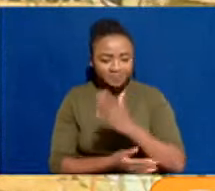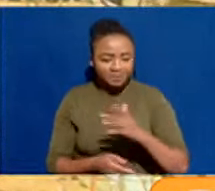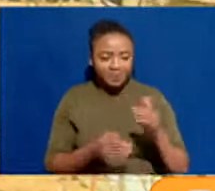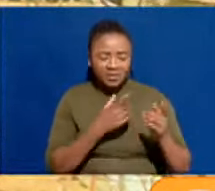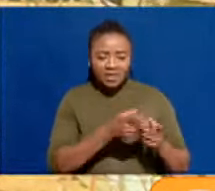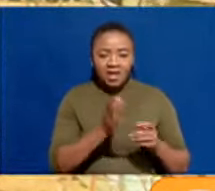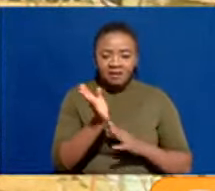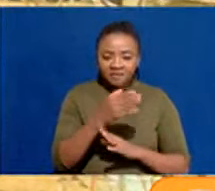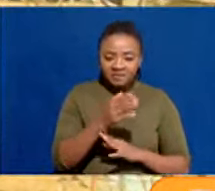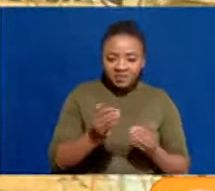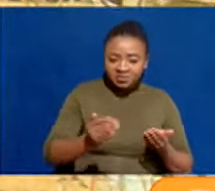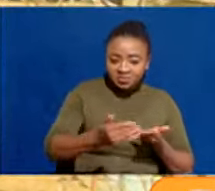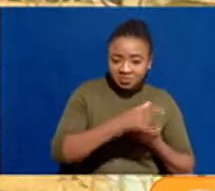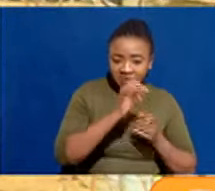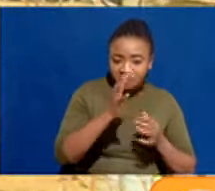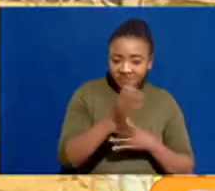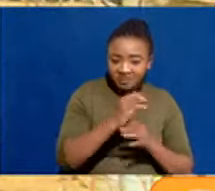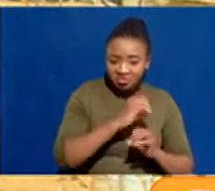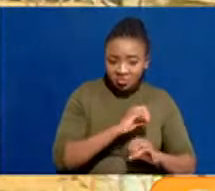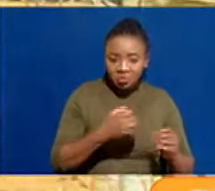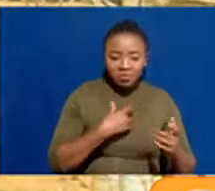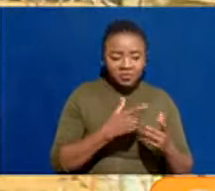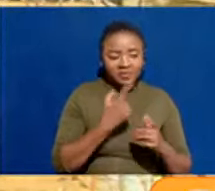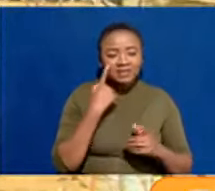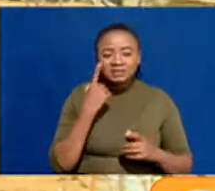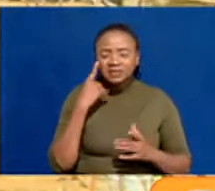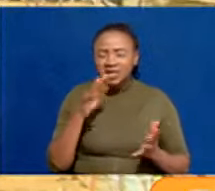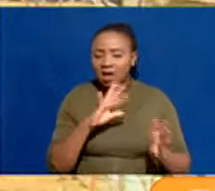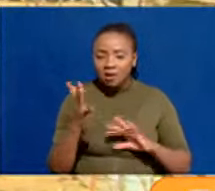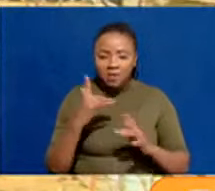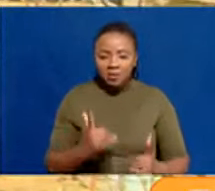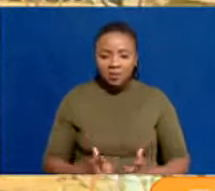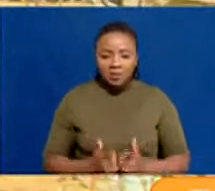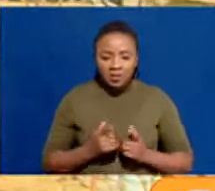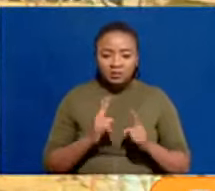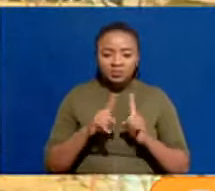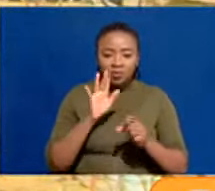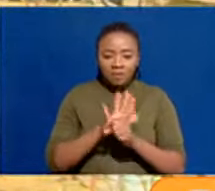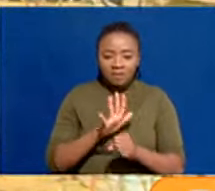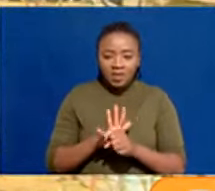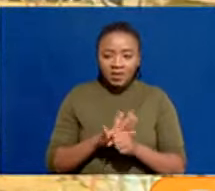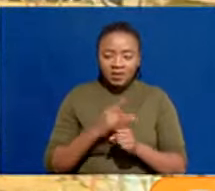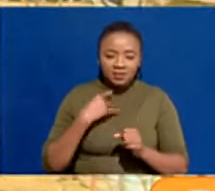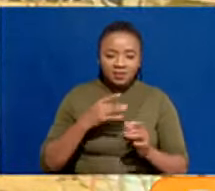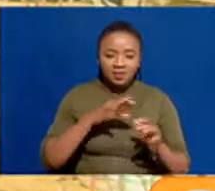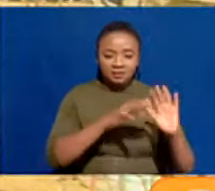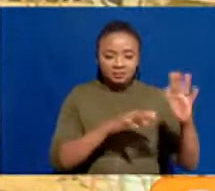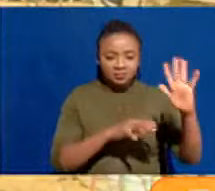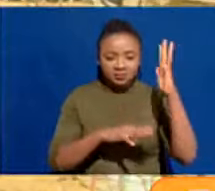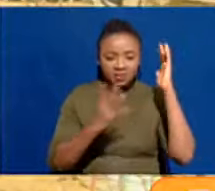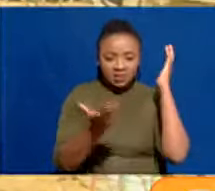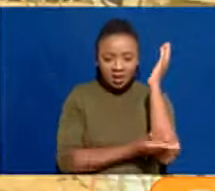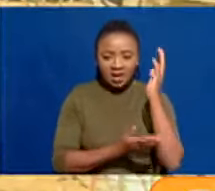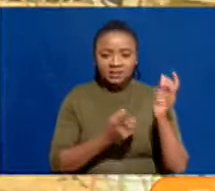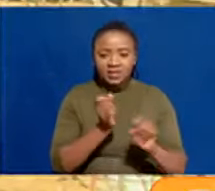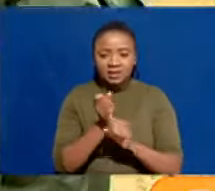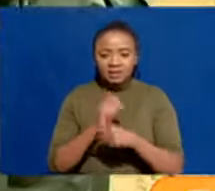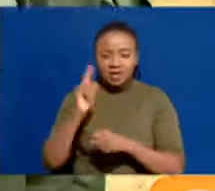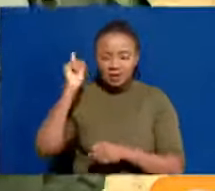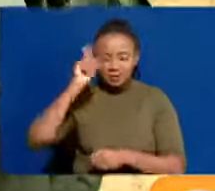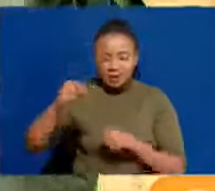ni fishing, ukikosa fishing uangalie vile survive. Na most of them kwa kusurvive wakaingia kwa kukata mikoko na kutengeza